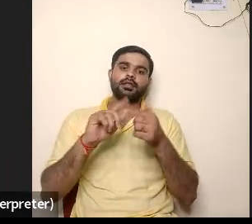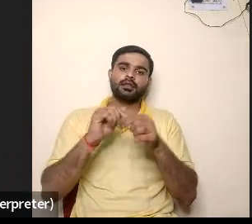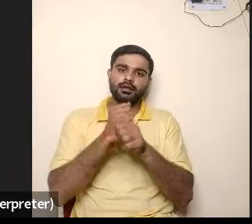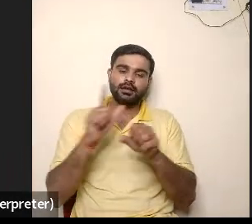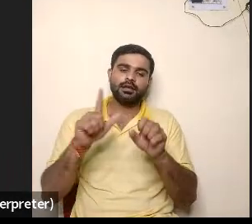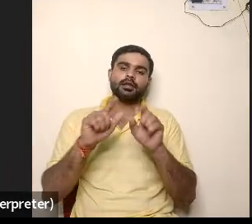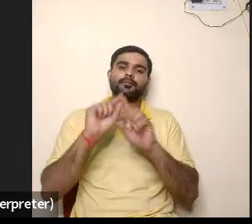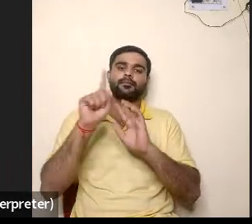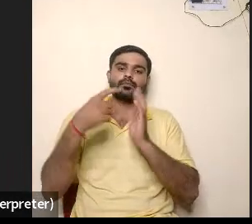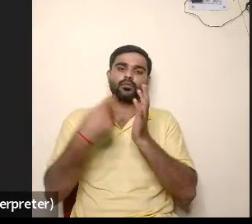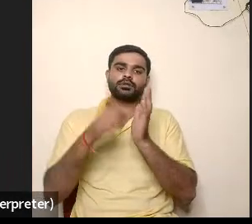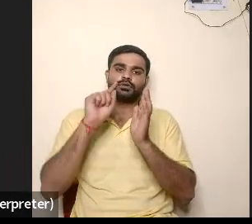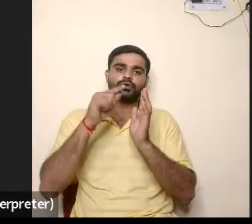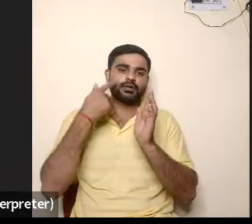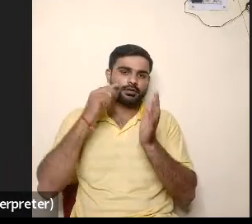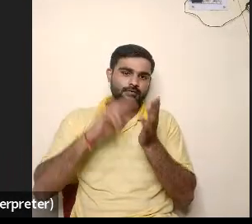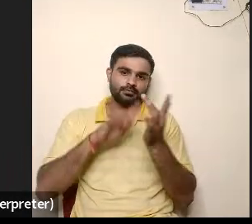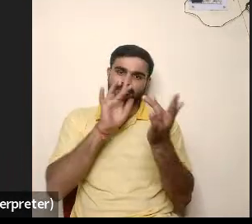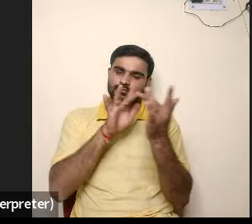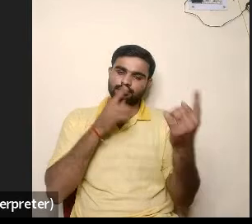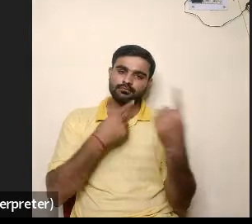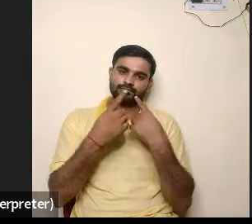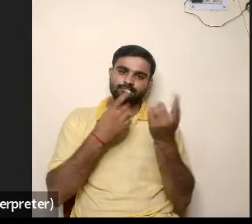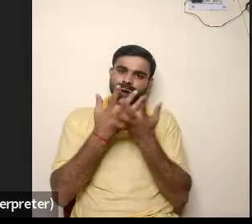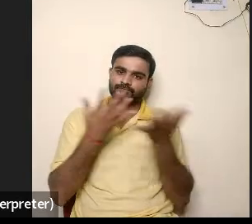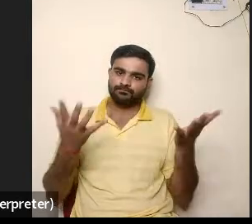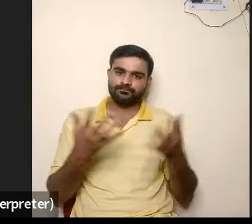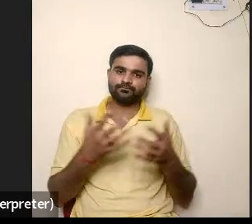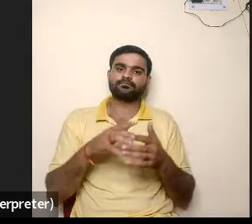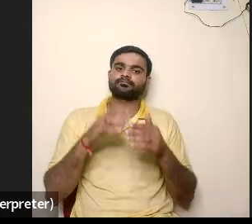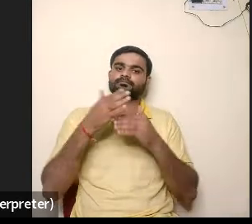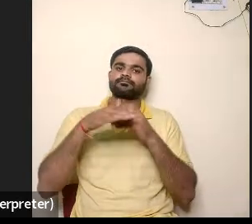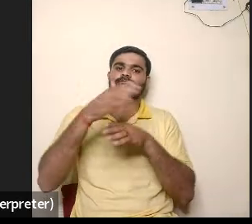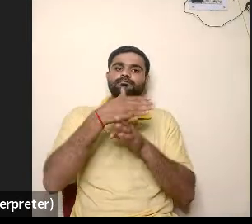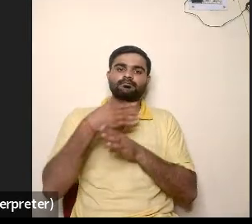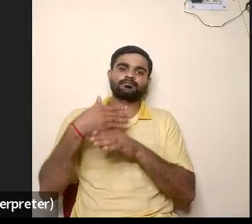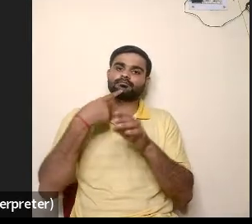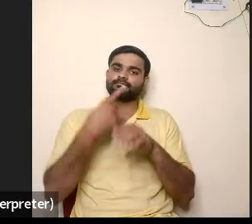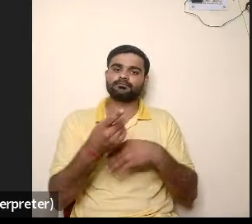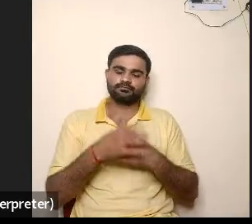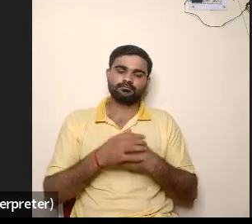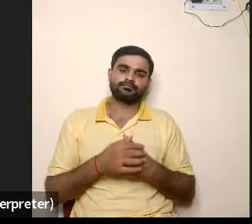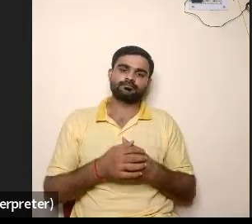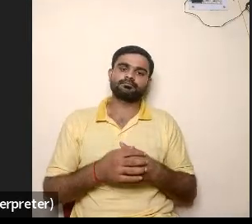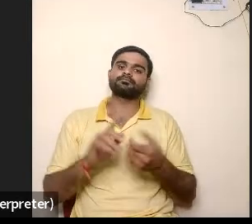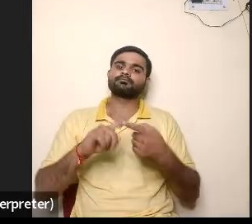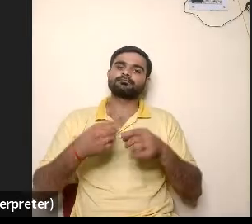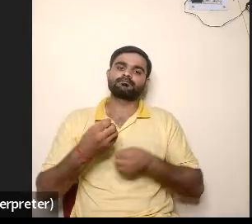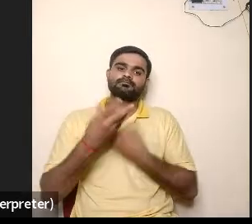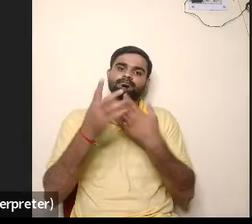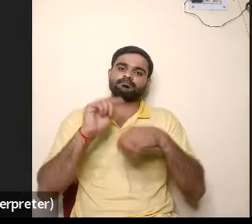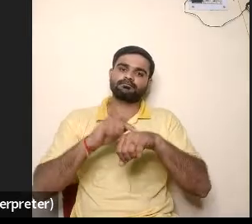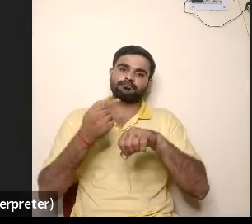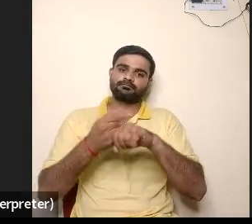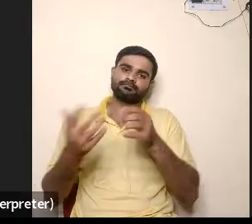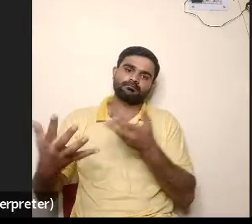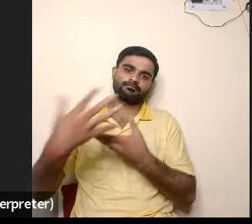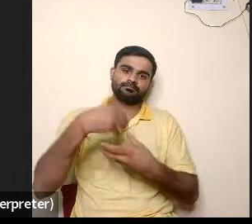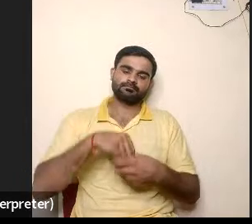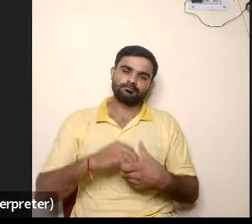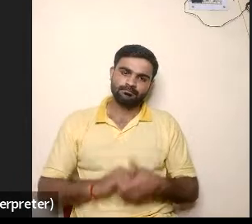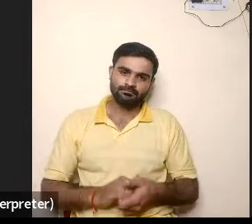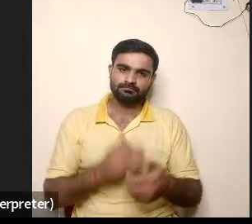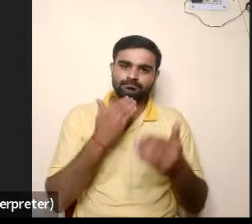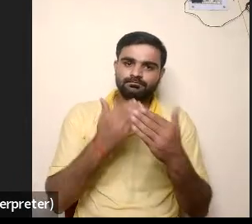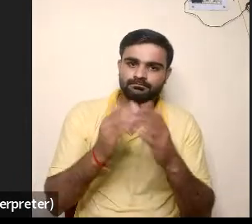rahul.bajaj@vidilegalpolicy.in, and I can connect you with relevant stakeholders, and we can explore opportunities to collaborate.